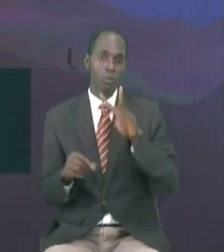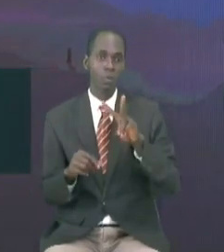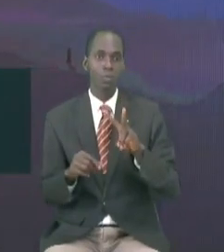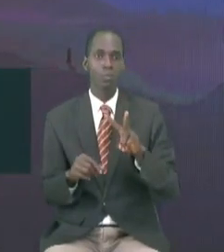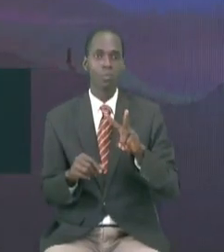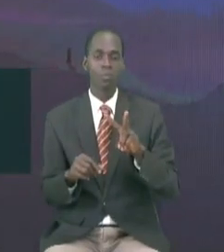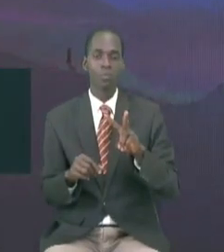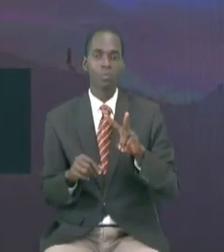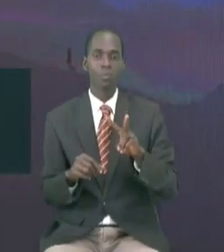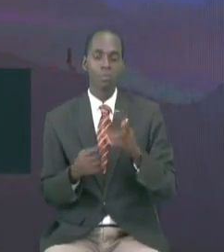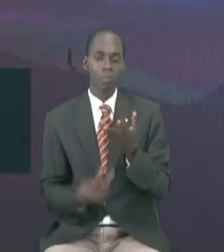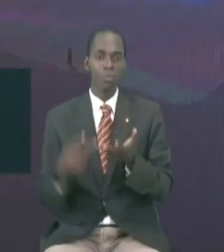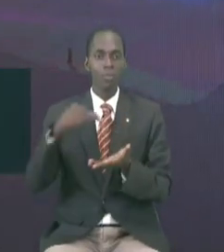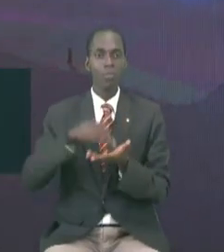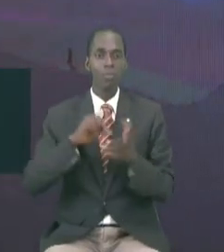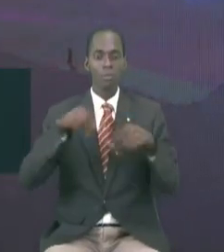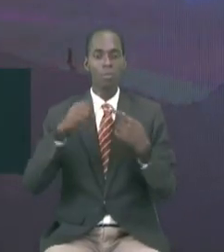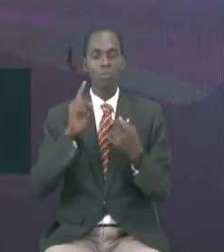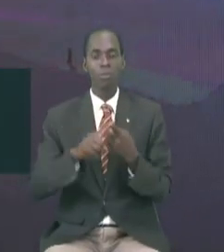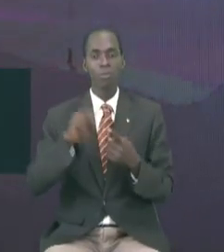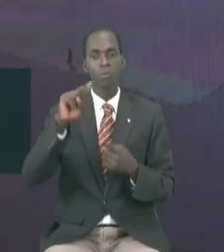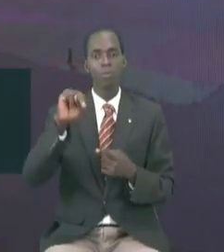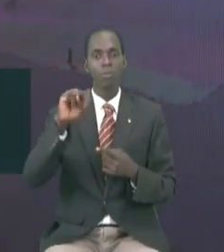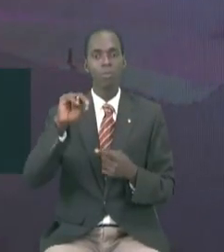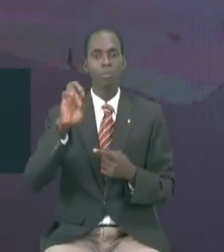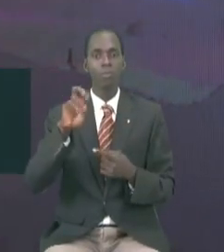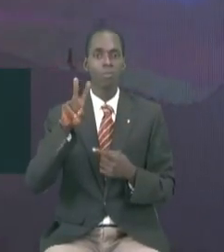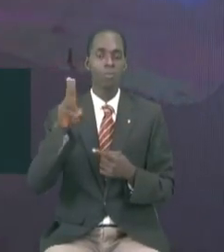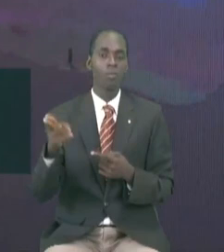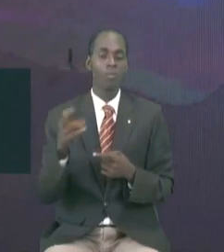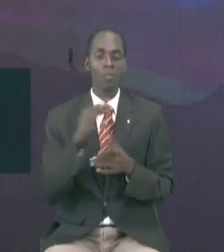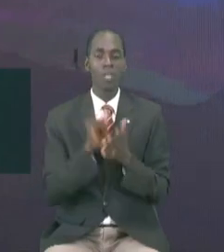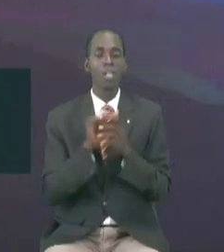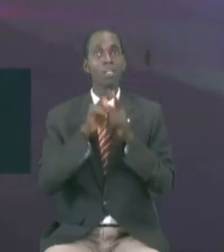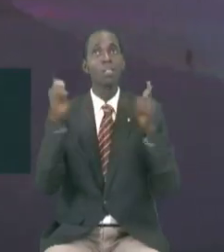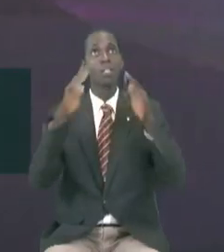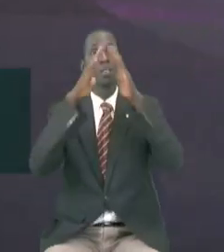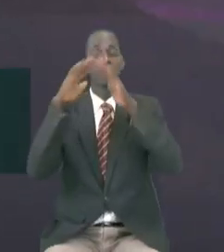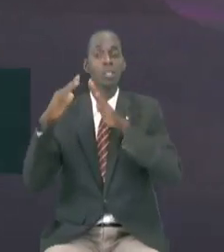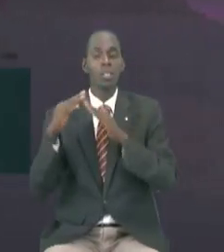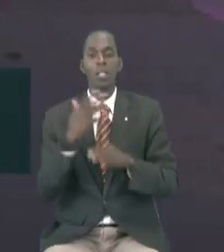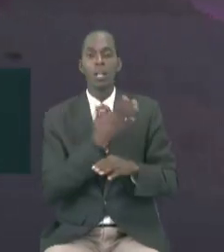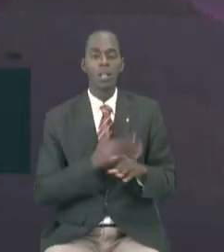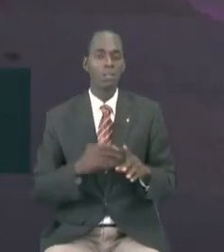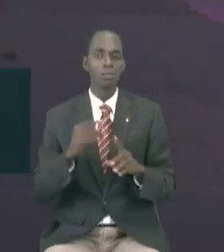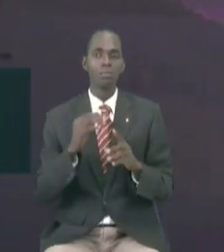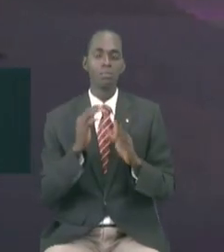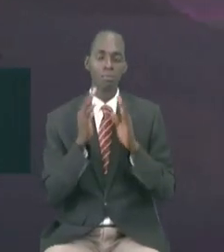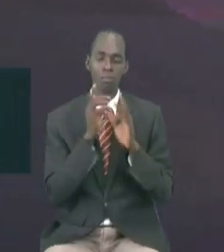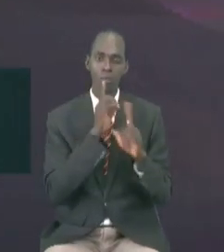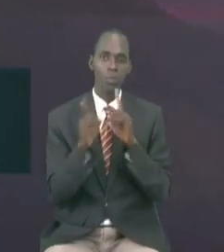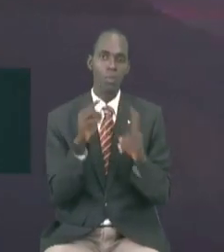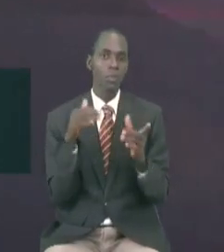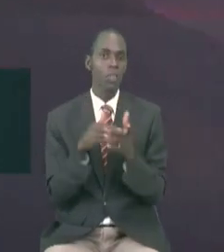against it, for their wickedness is come before me. And then in verse 3,